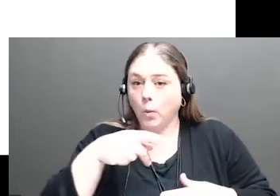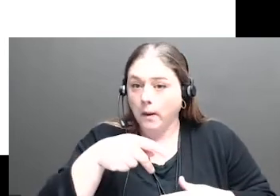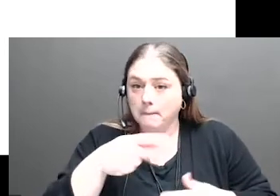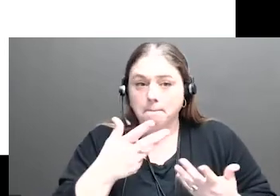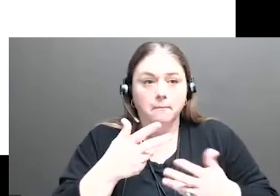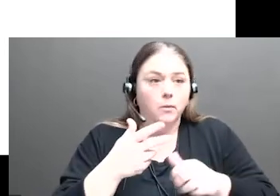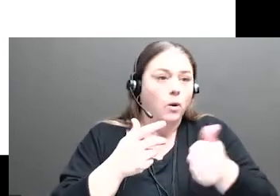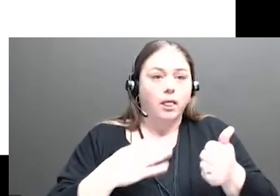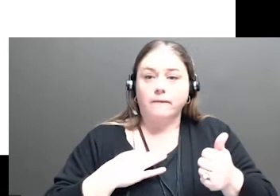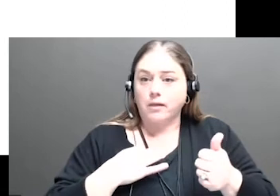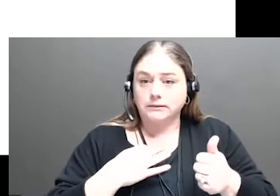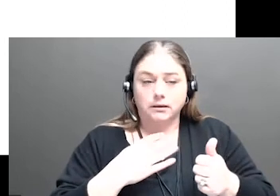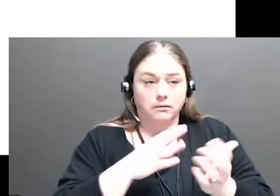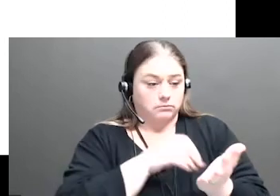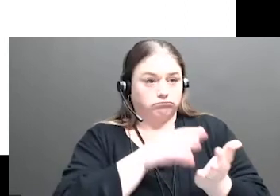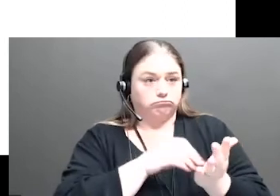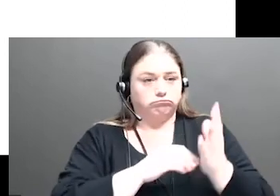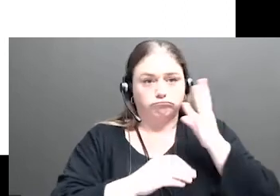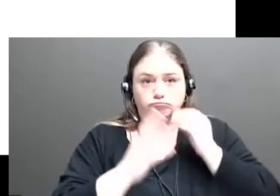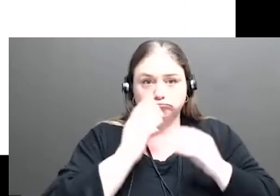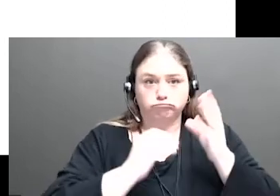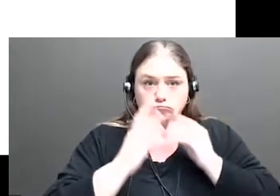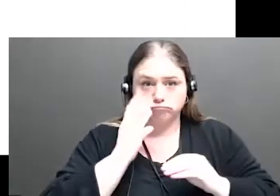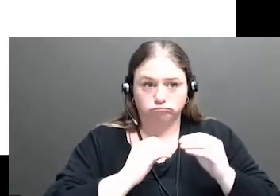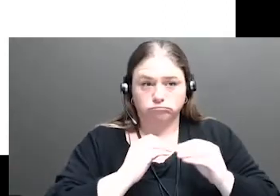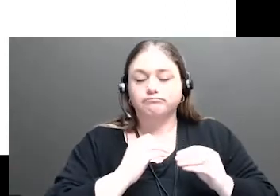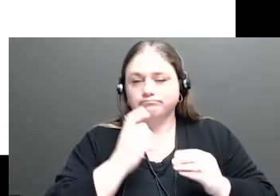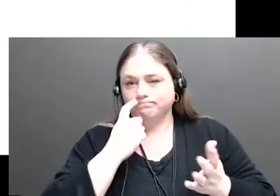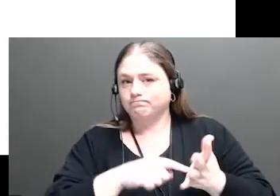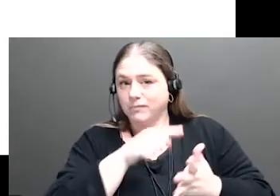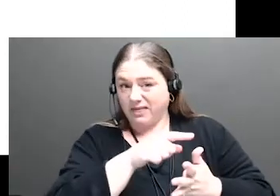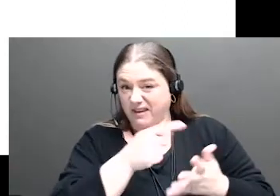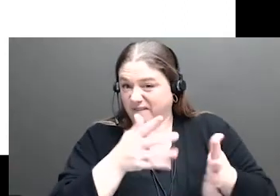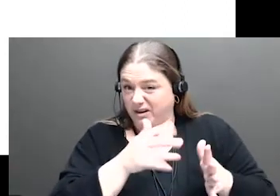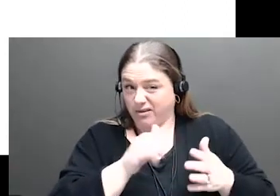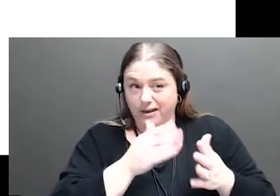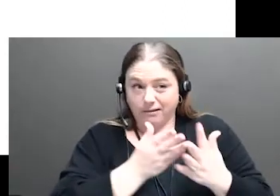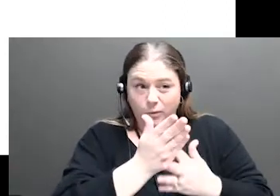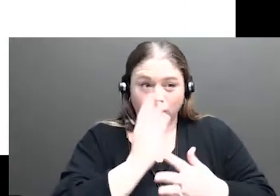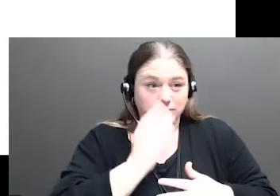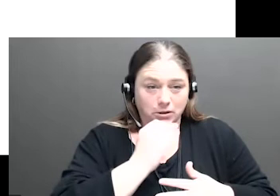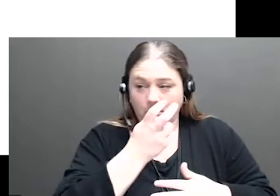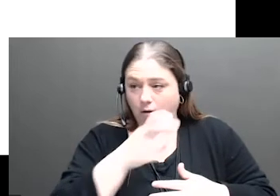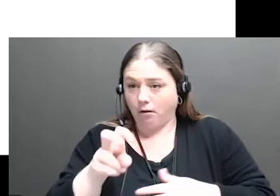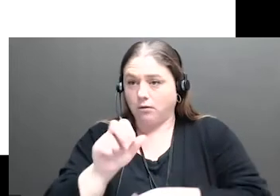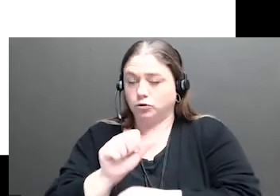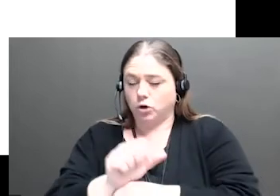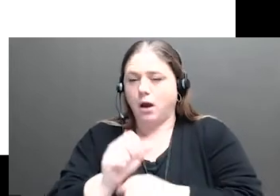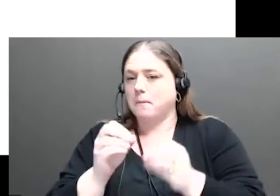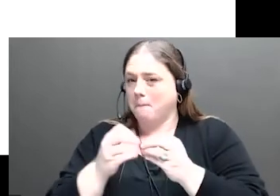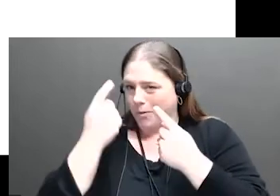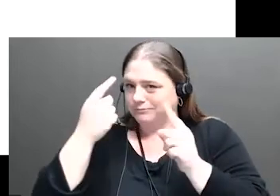volunteer placement, we find on average have a more successful experience in our pre-employment program and in their integration to the labor